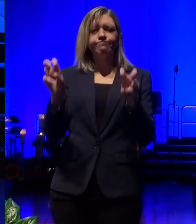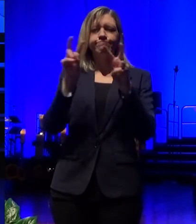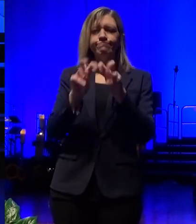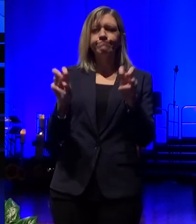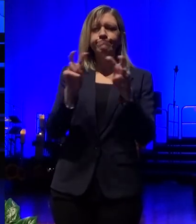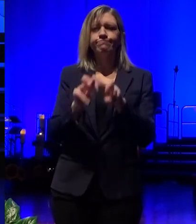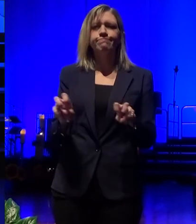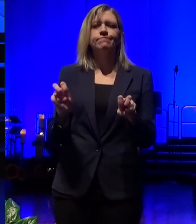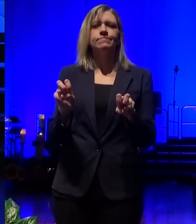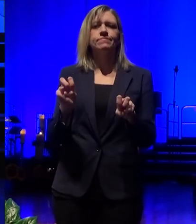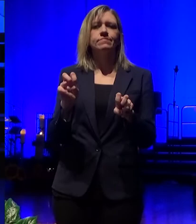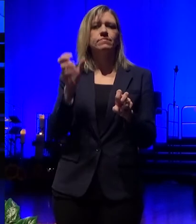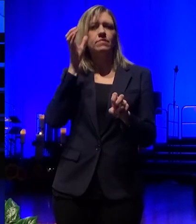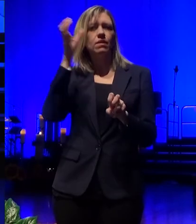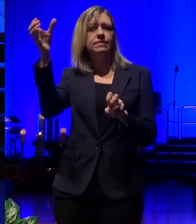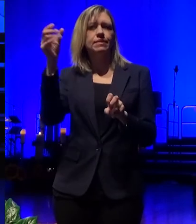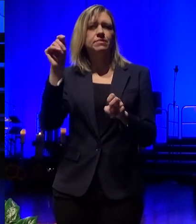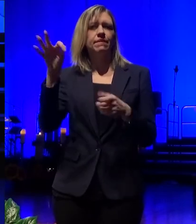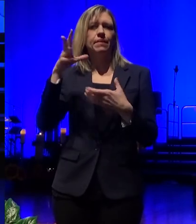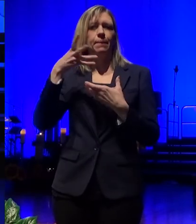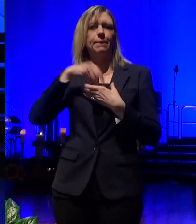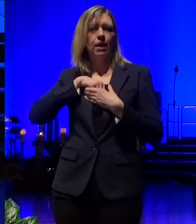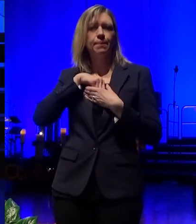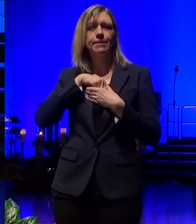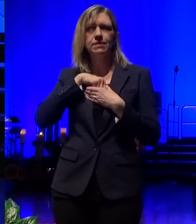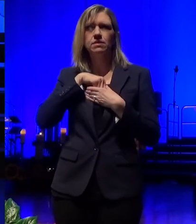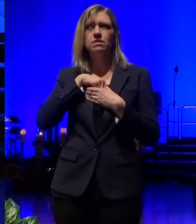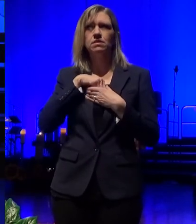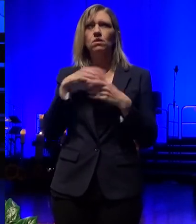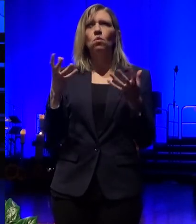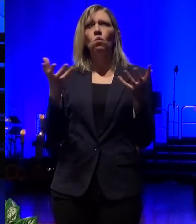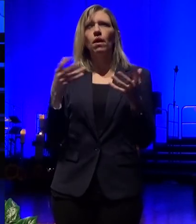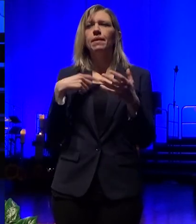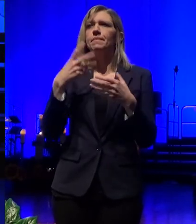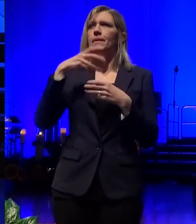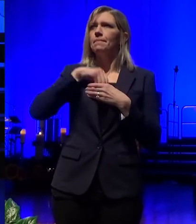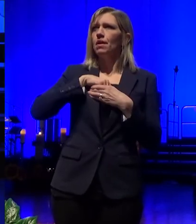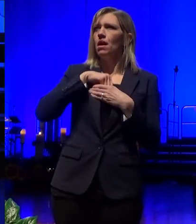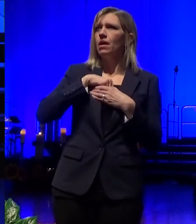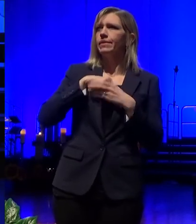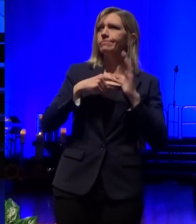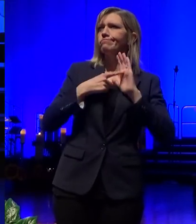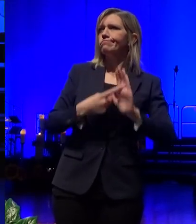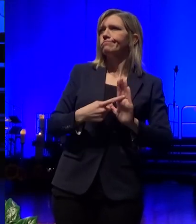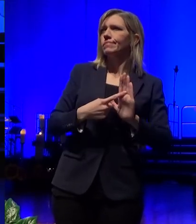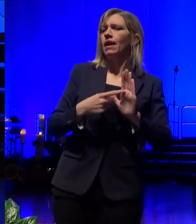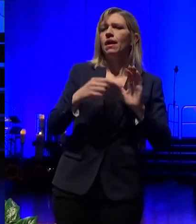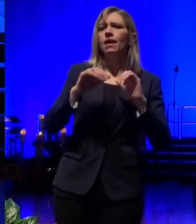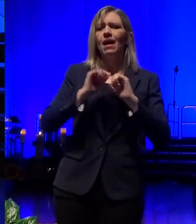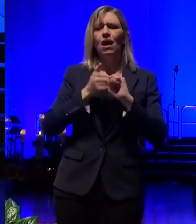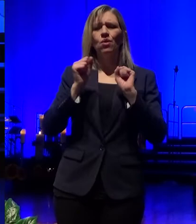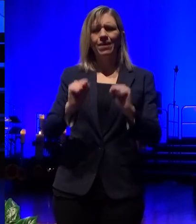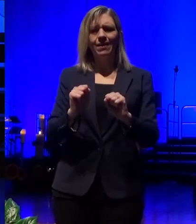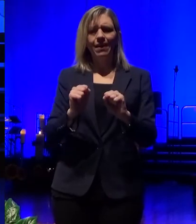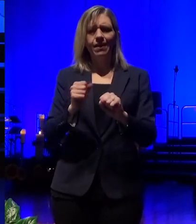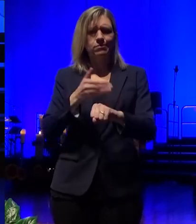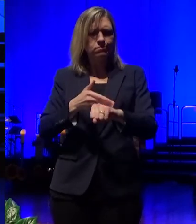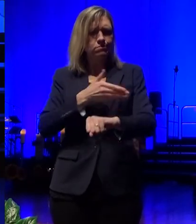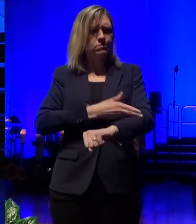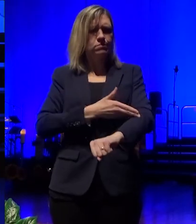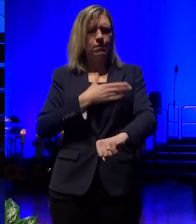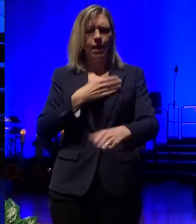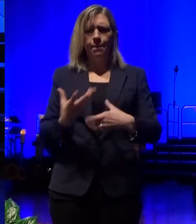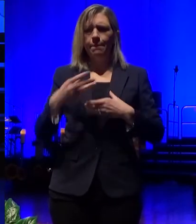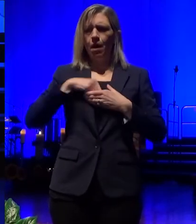explore embodiment. What am I embodying, and how can I be a greater embodiment of the